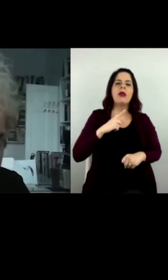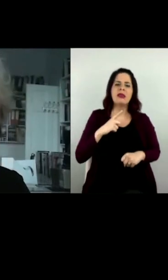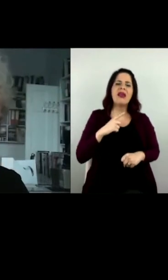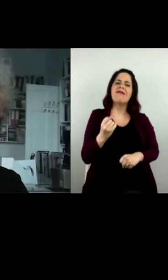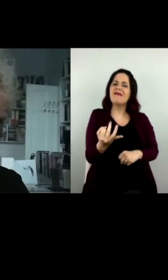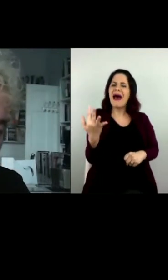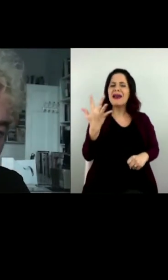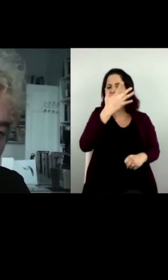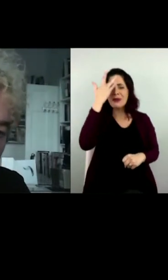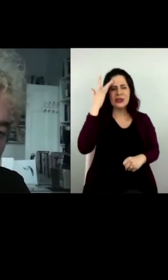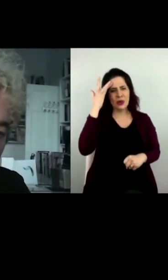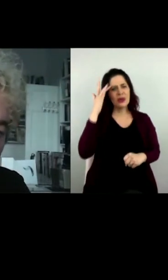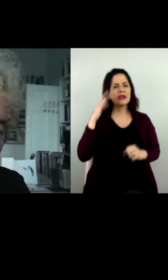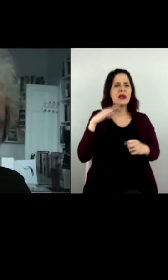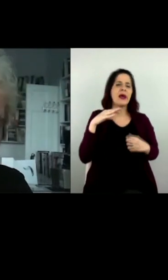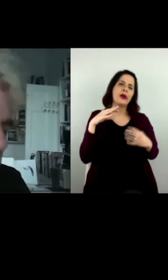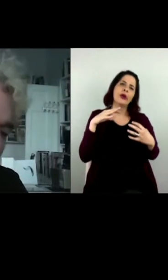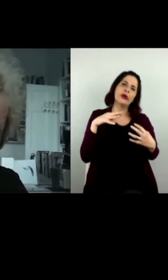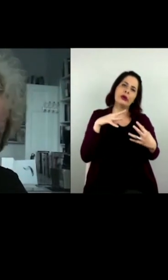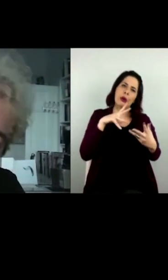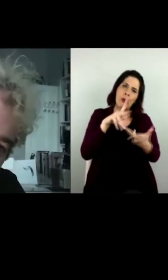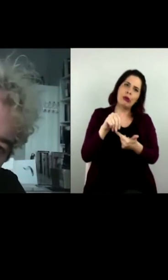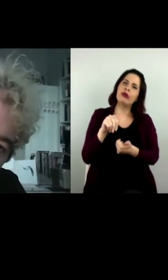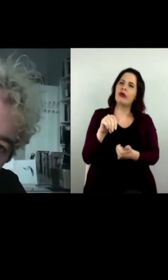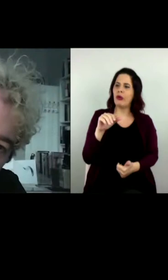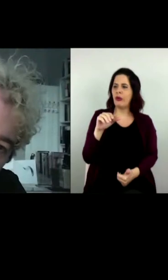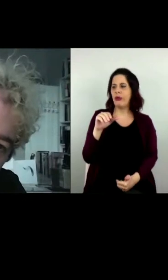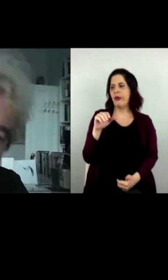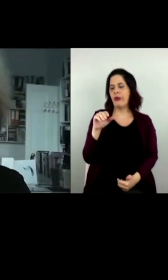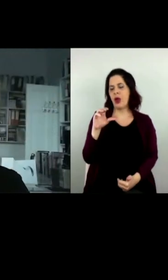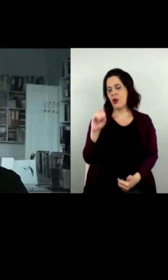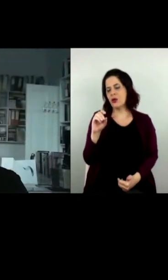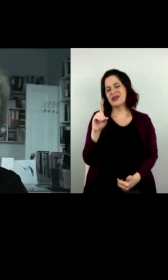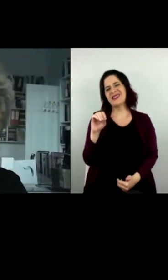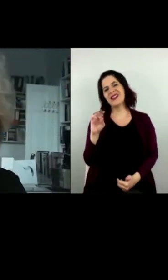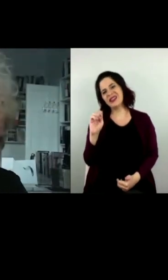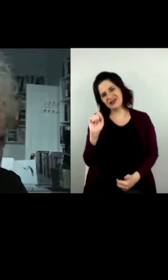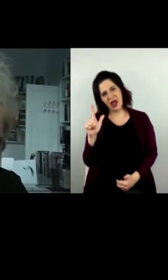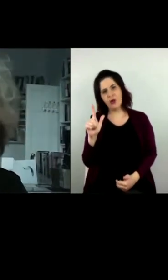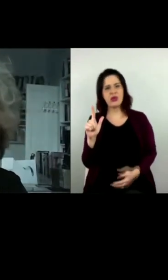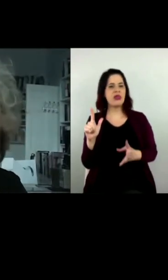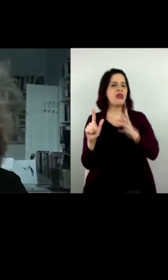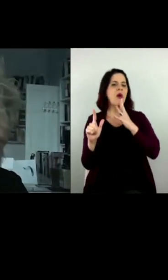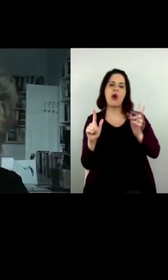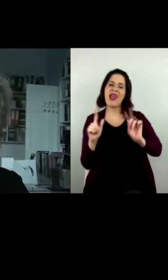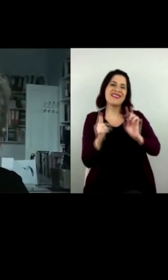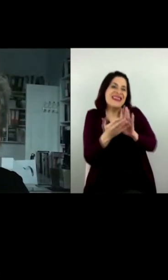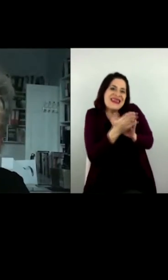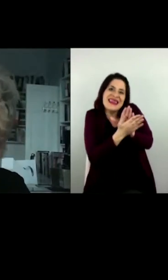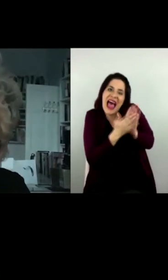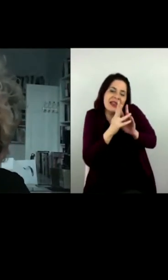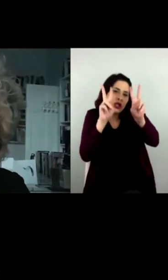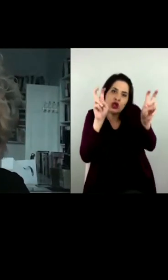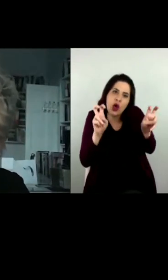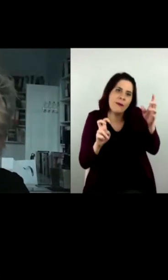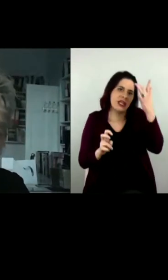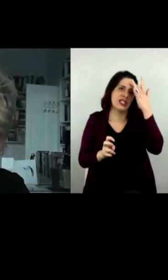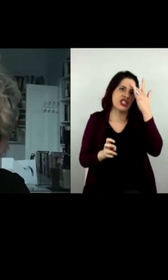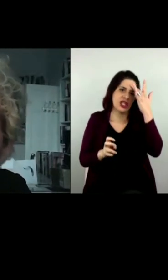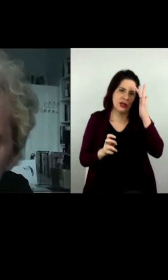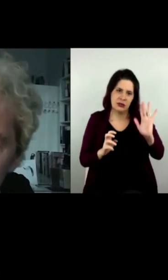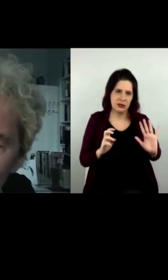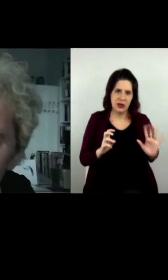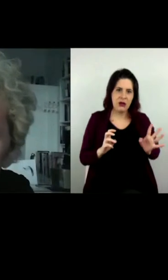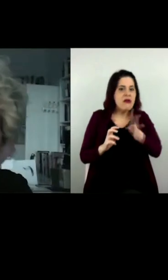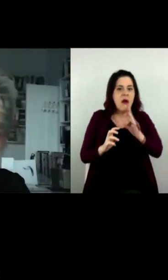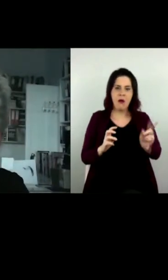who think they know about cinema don't know Indian cinema. Anything. They don't know anything. They don't know the documentaries. They maybe